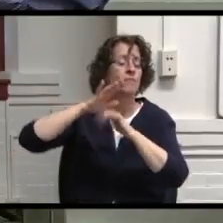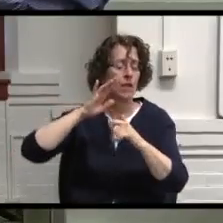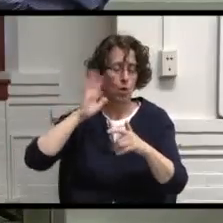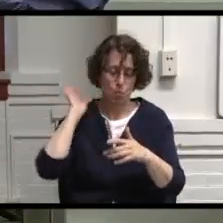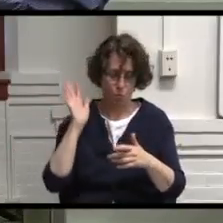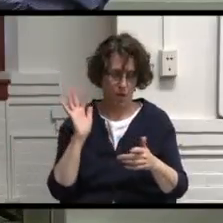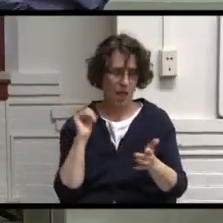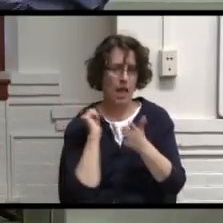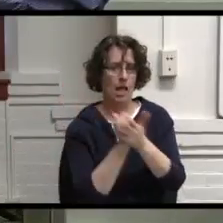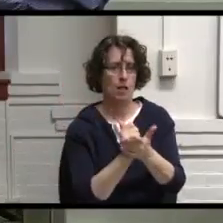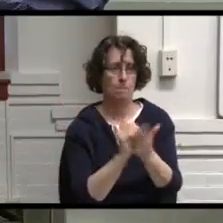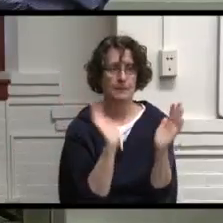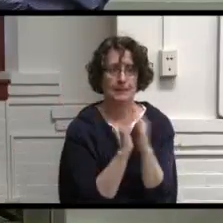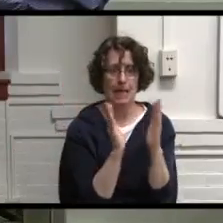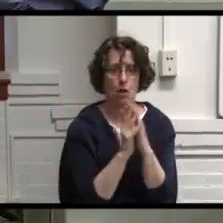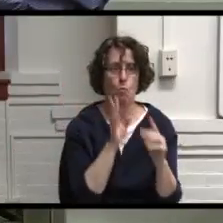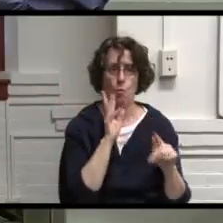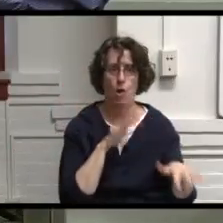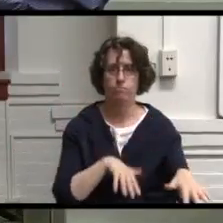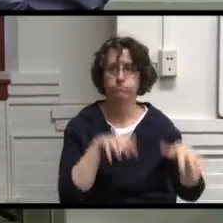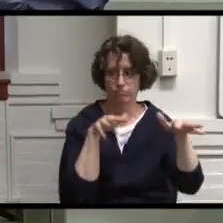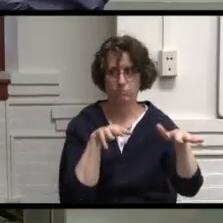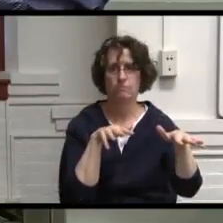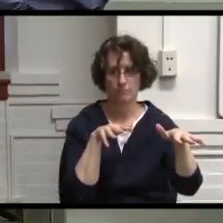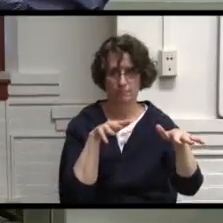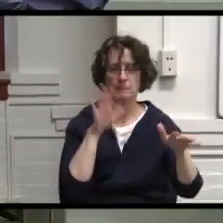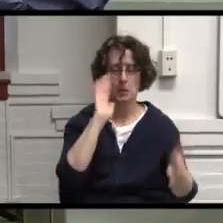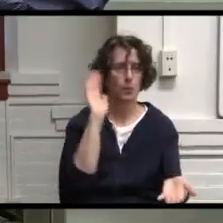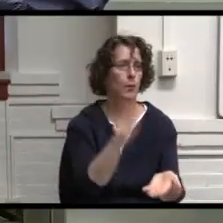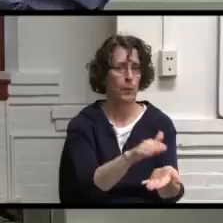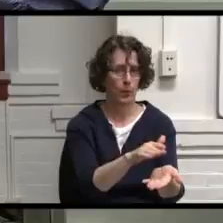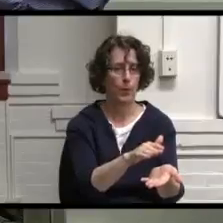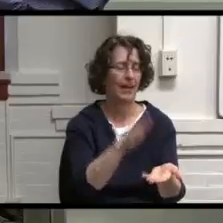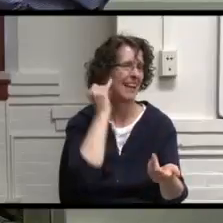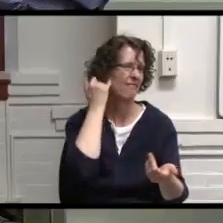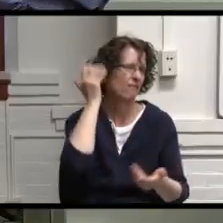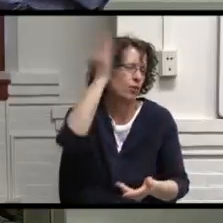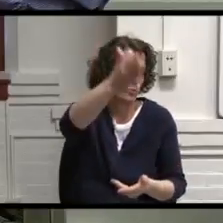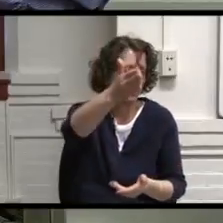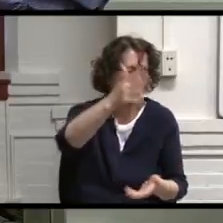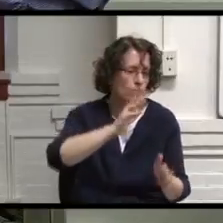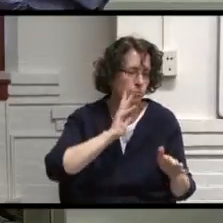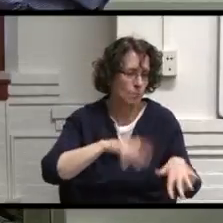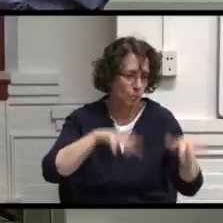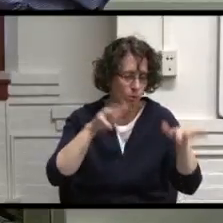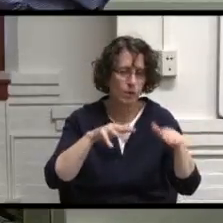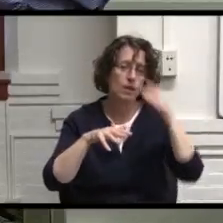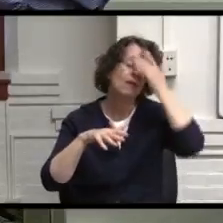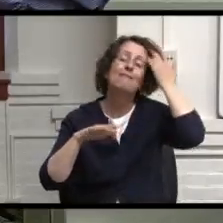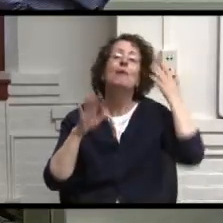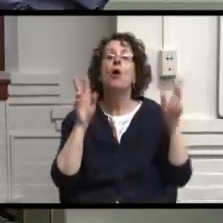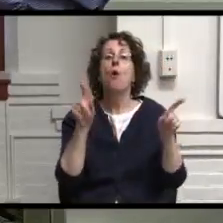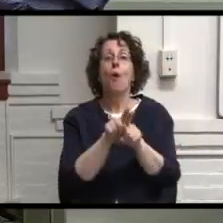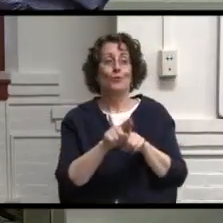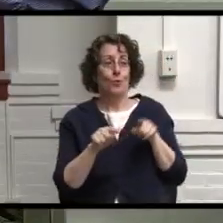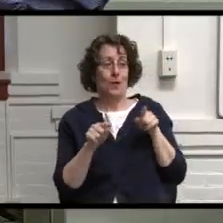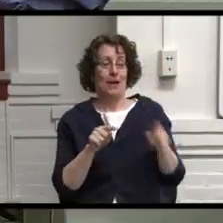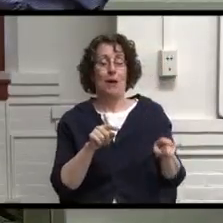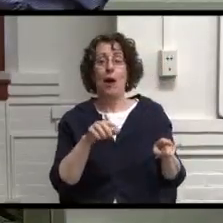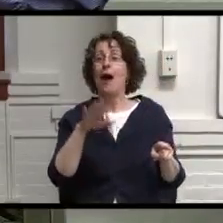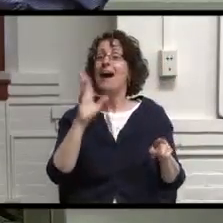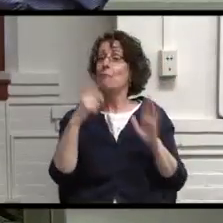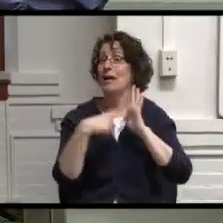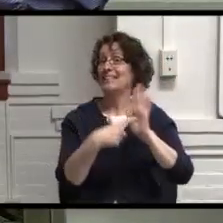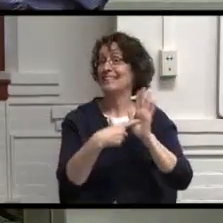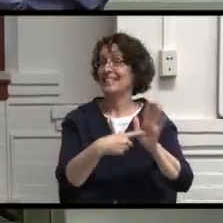downtown Brattleboro, but also an example of how we can deal with future flood events statewide if we can, demonstrate